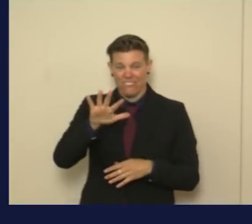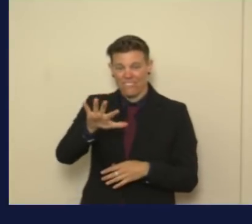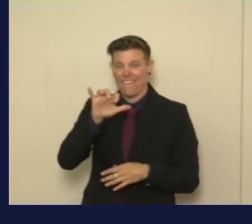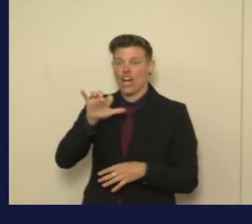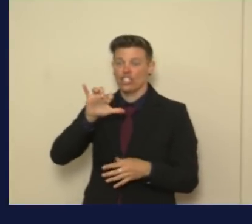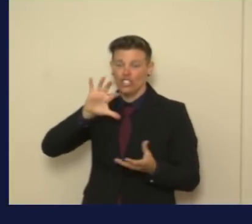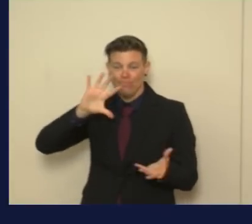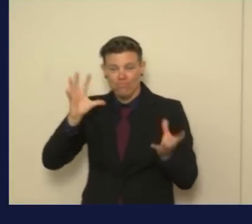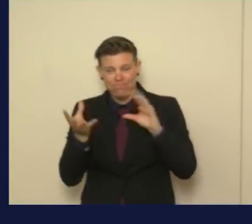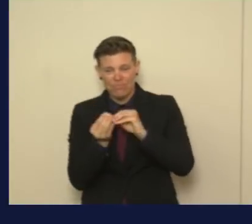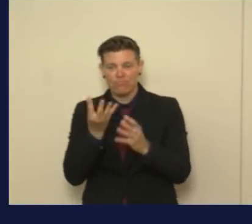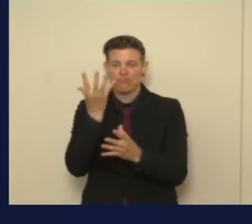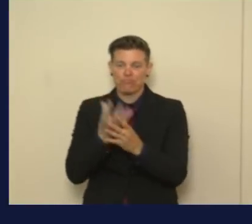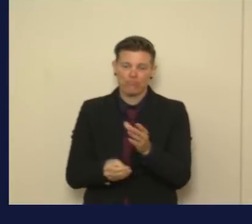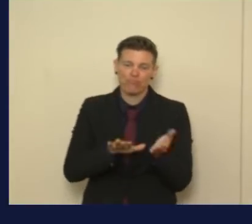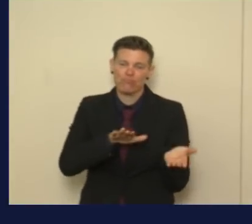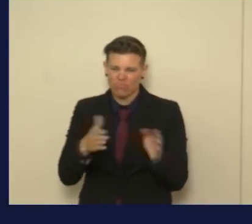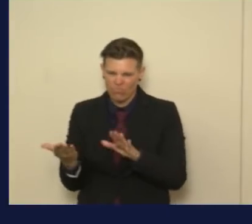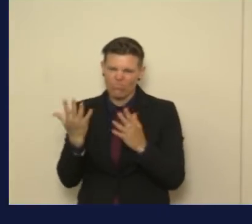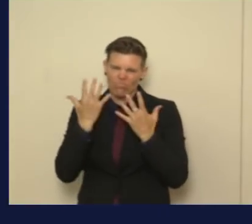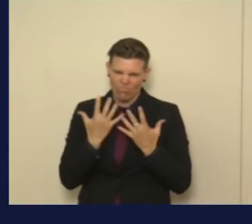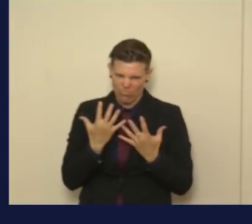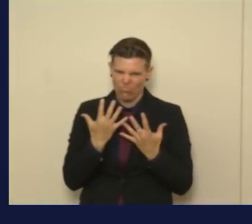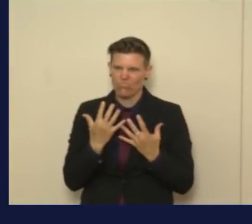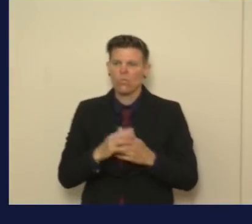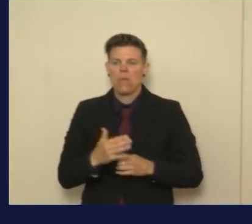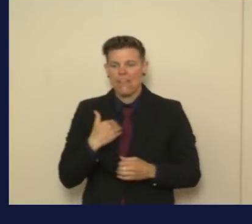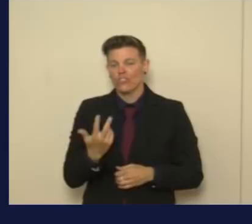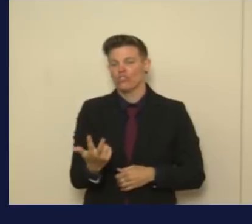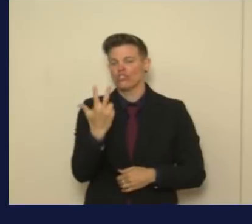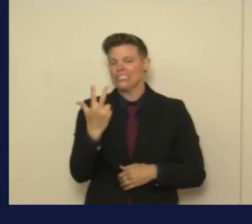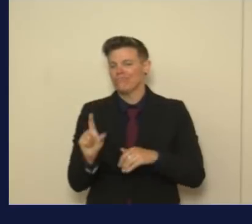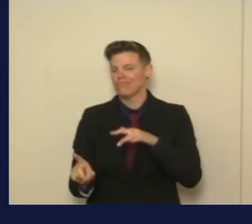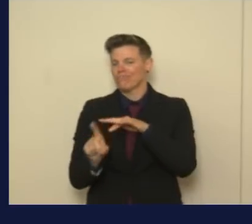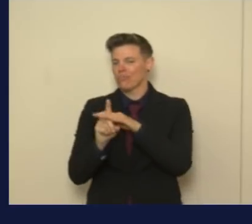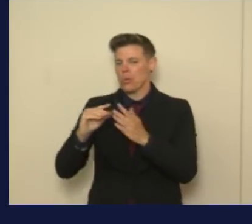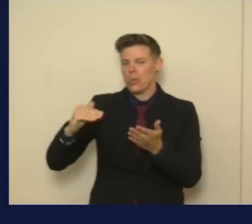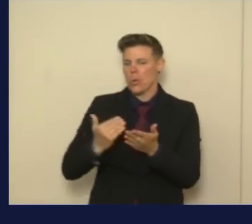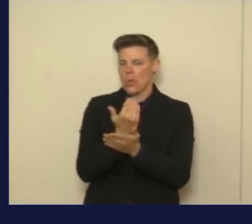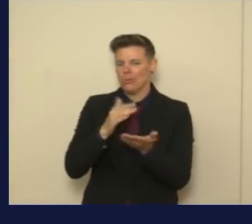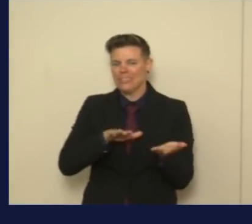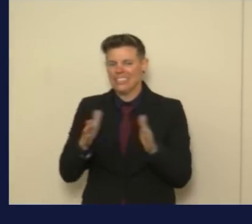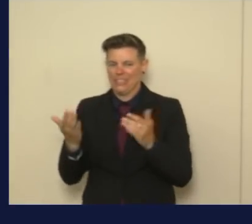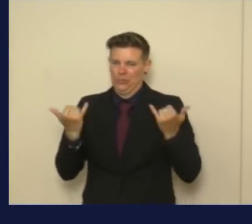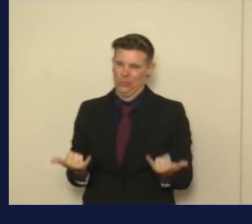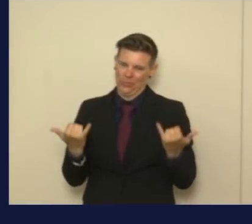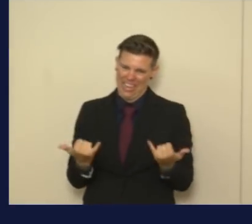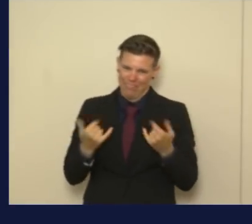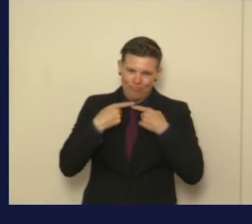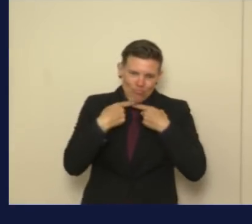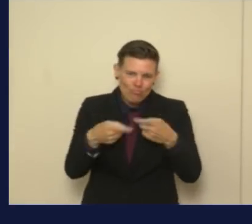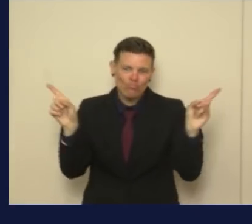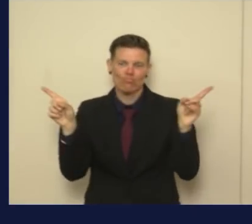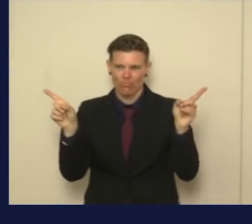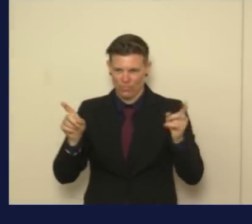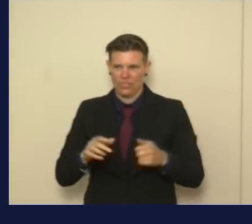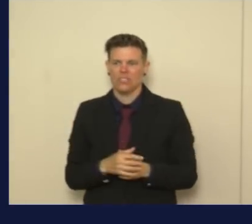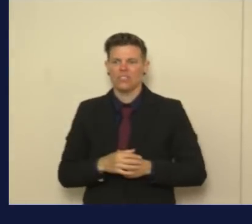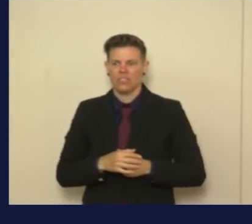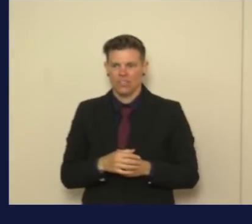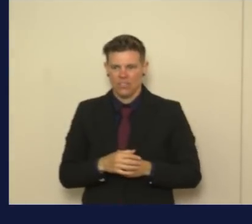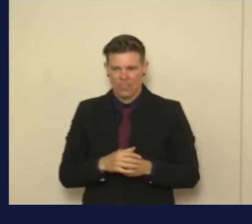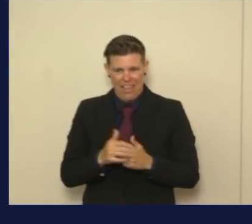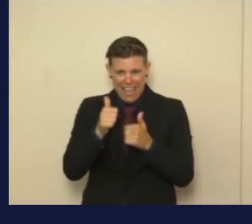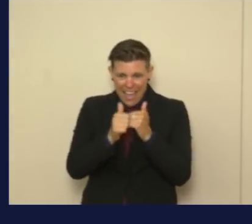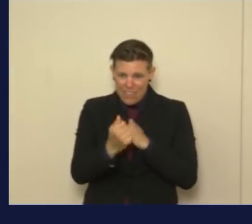deaths. We have 3 new deaths that we've announced today. And again, every single one of these is